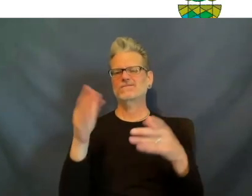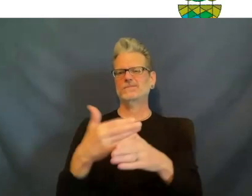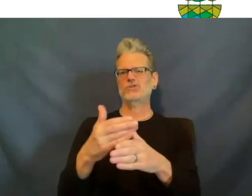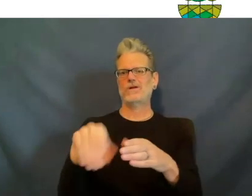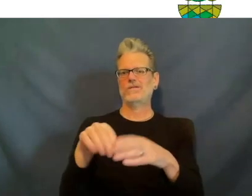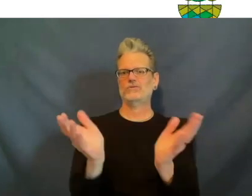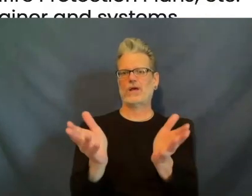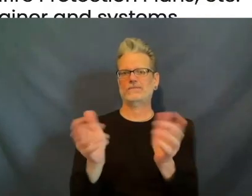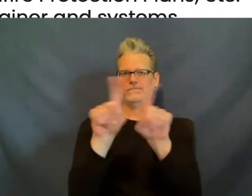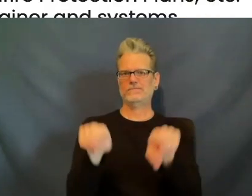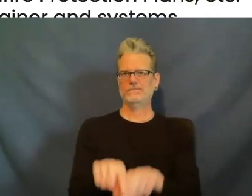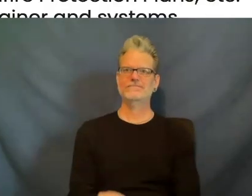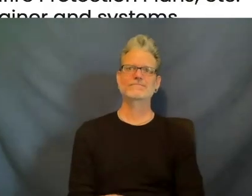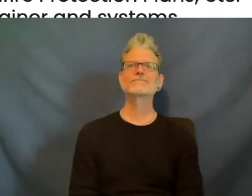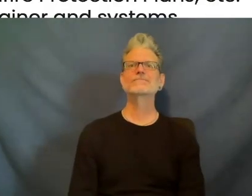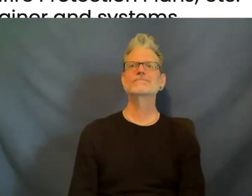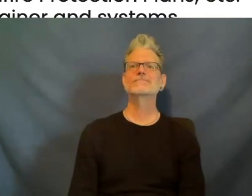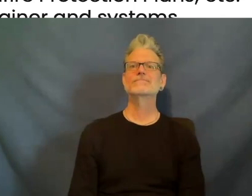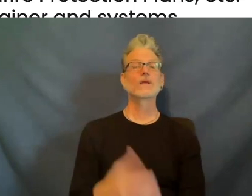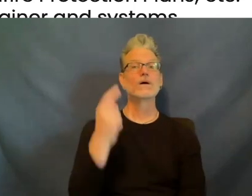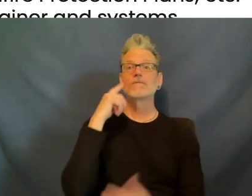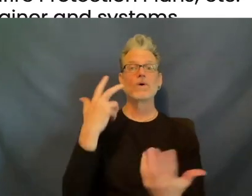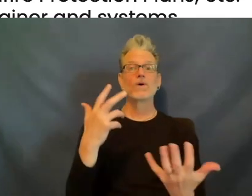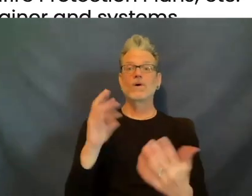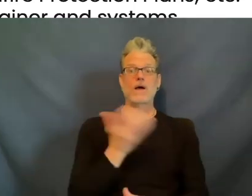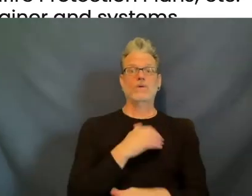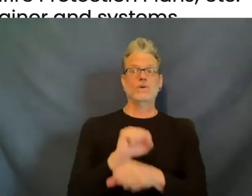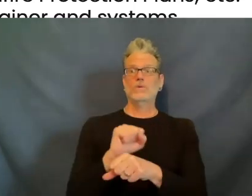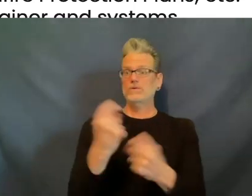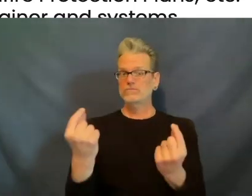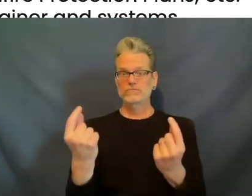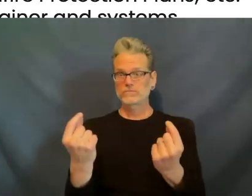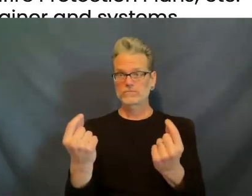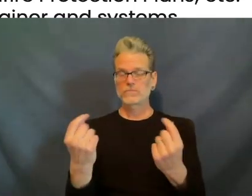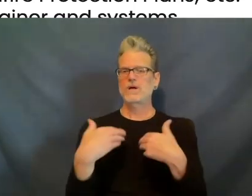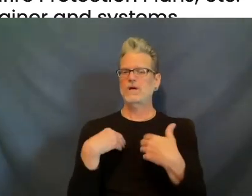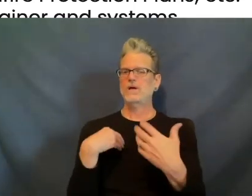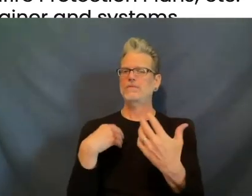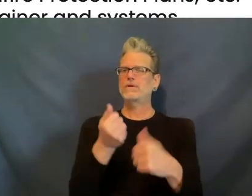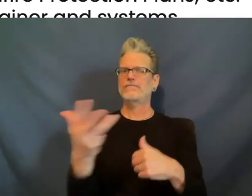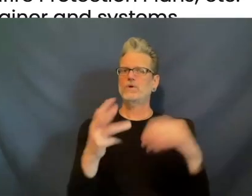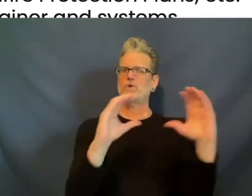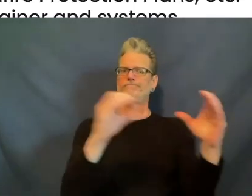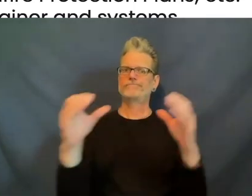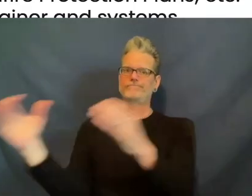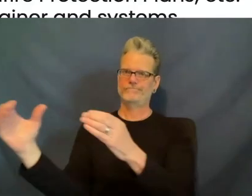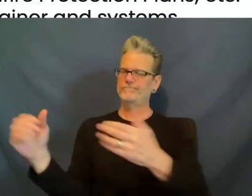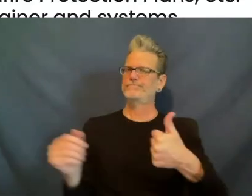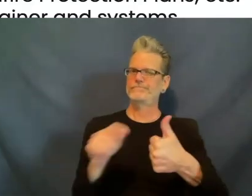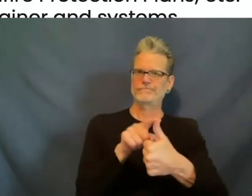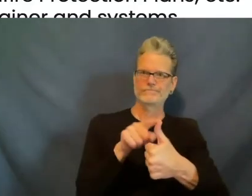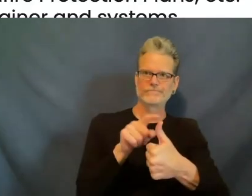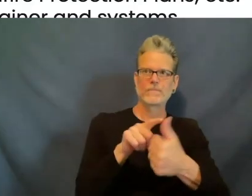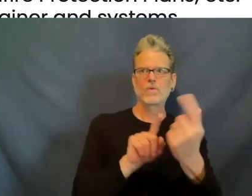box. In terms of the type of work that we do, it falls into a couple major buckets. One is